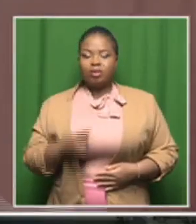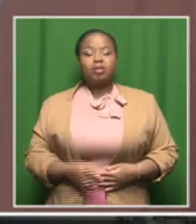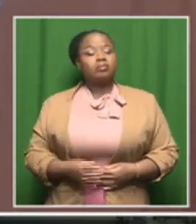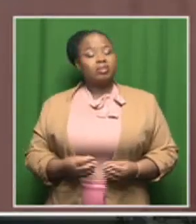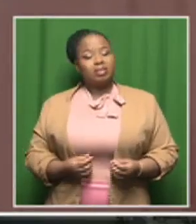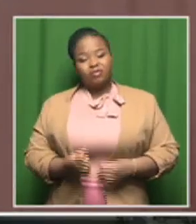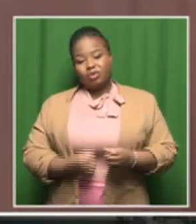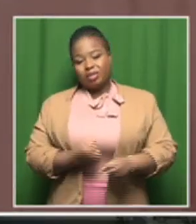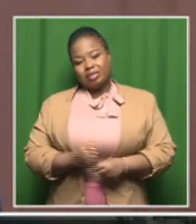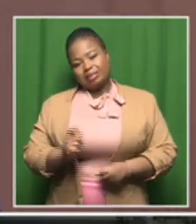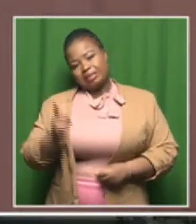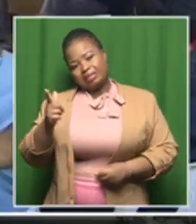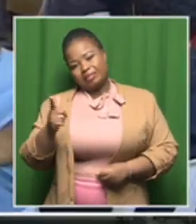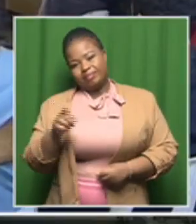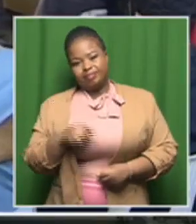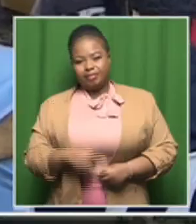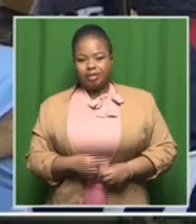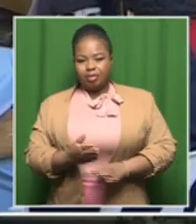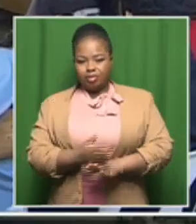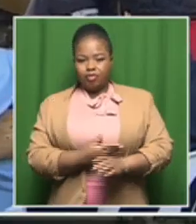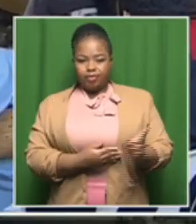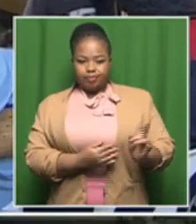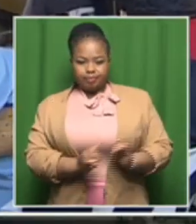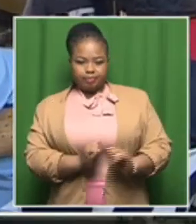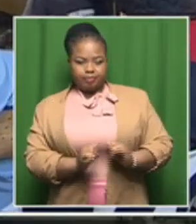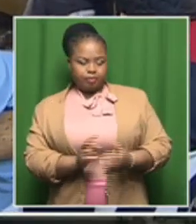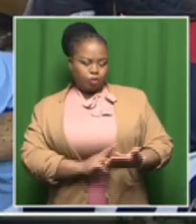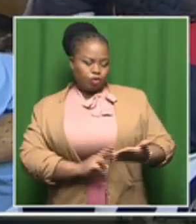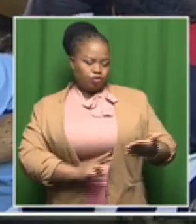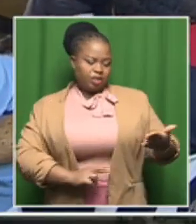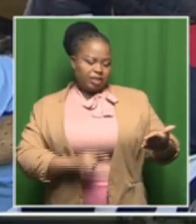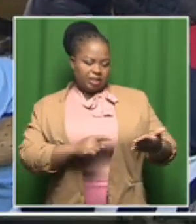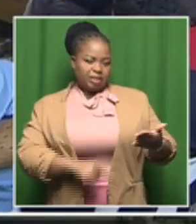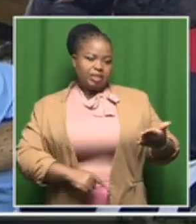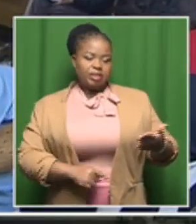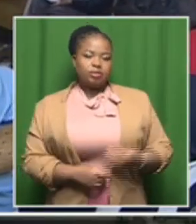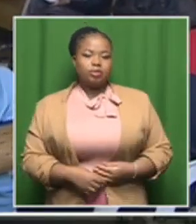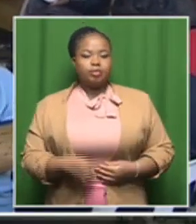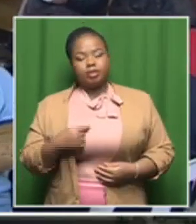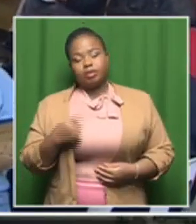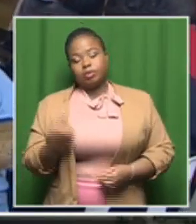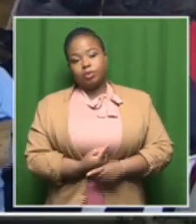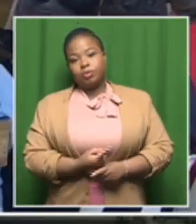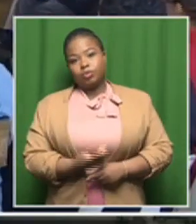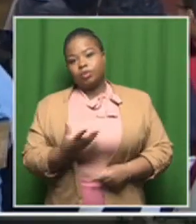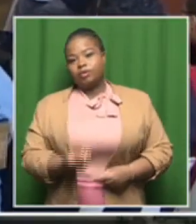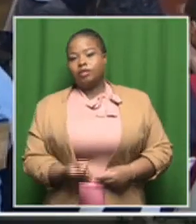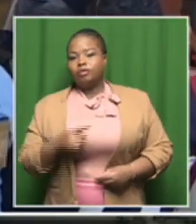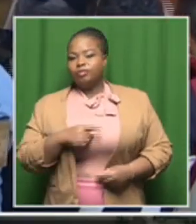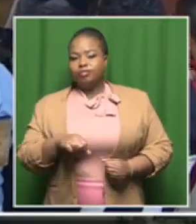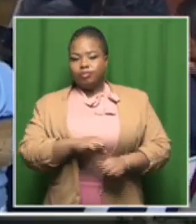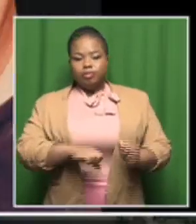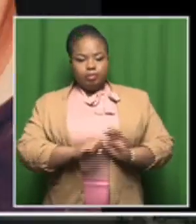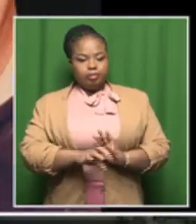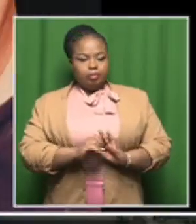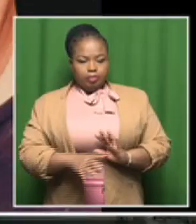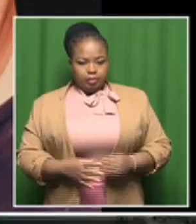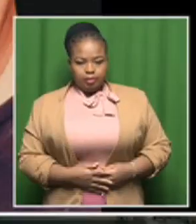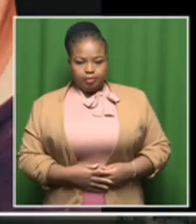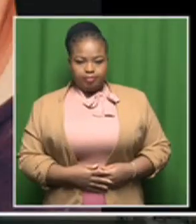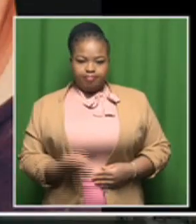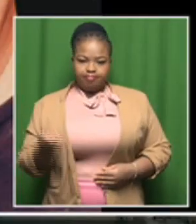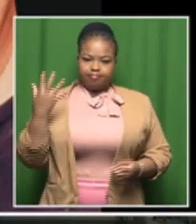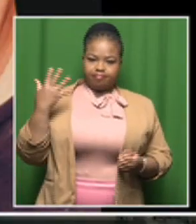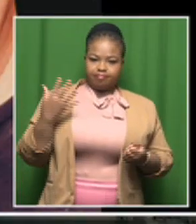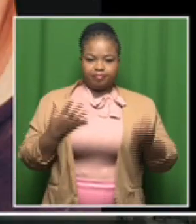know, Peter, I just before this interview, I mean, I was just reading about you, and obviously there's this, you know, when you're on social media, everything just pops up, and I